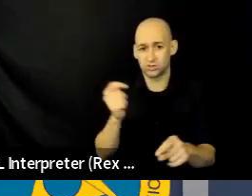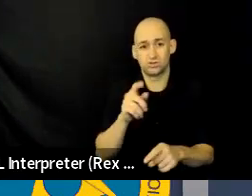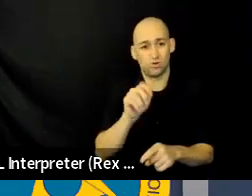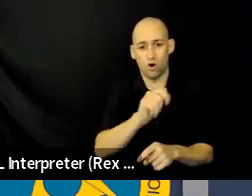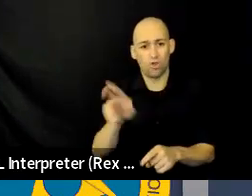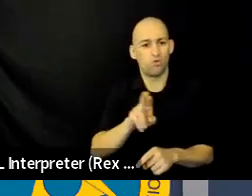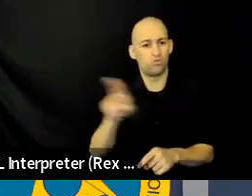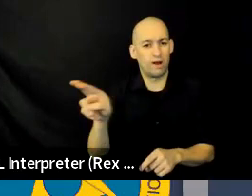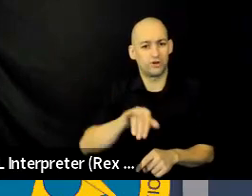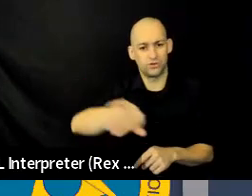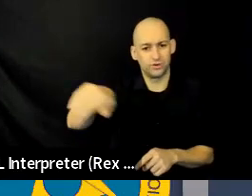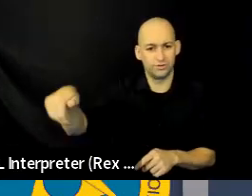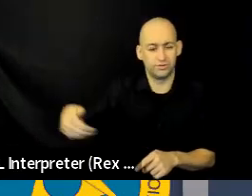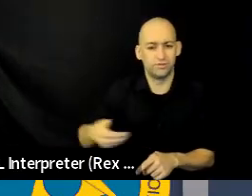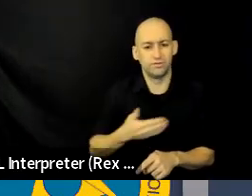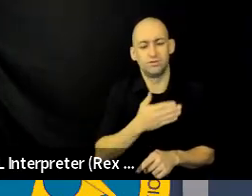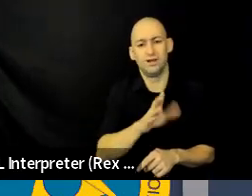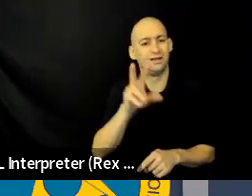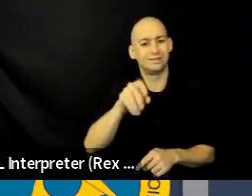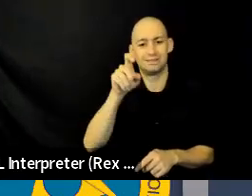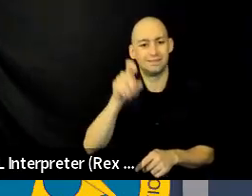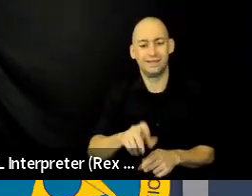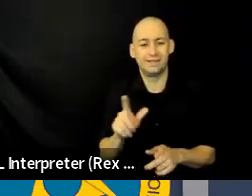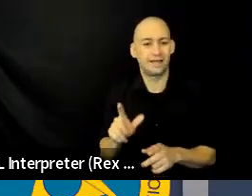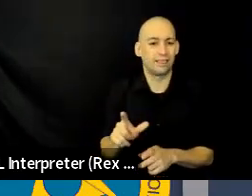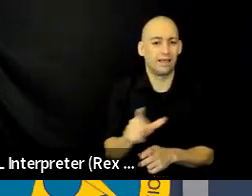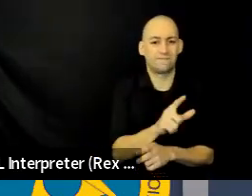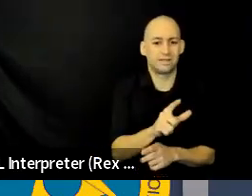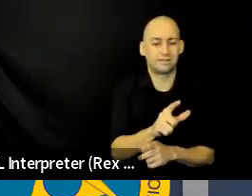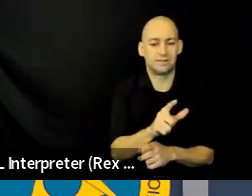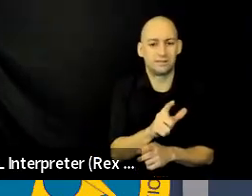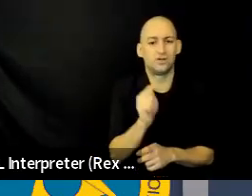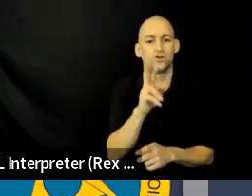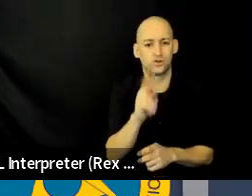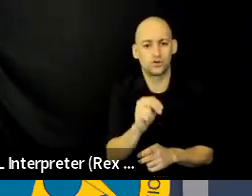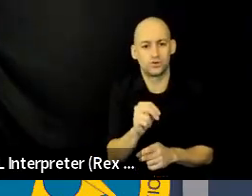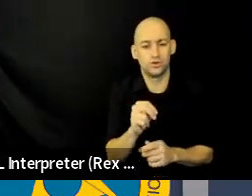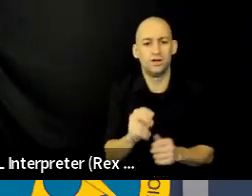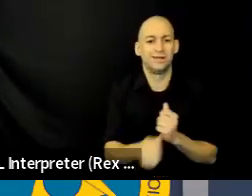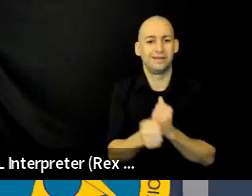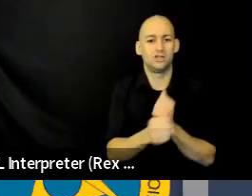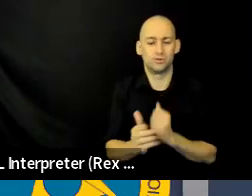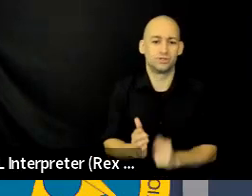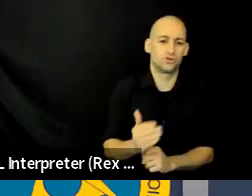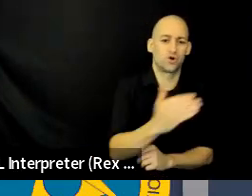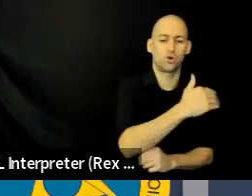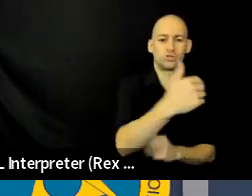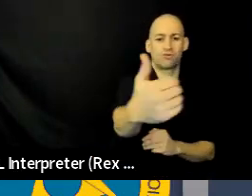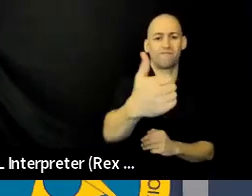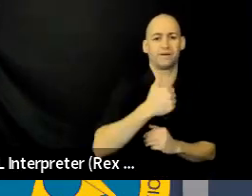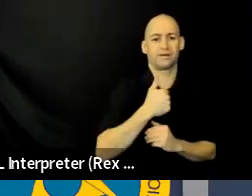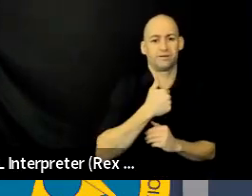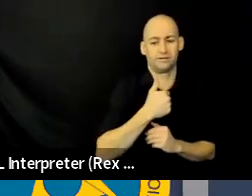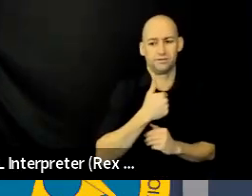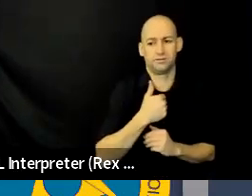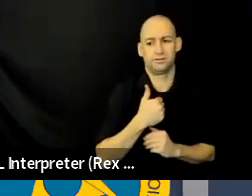standard will be able to not have to make a left turn across high-speed traffic. I mean, I'm thinking of the truckers